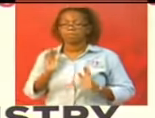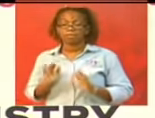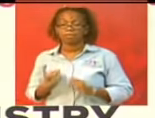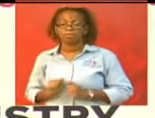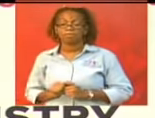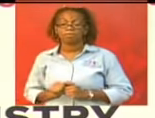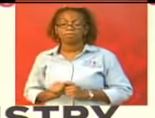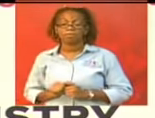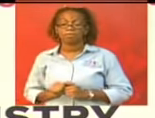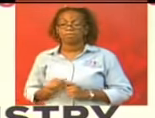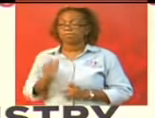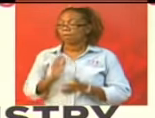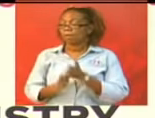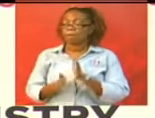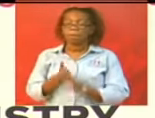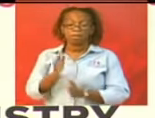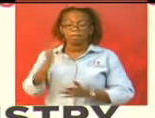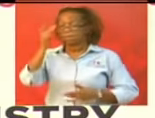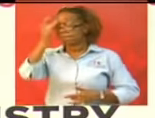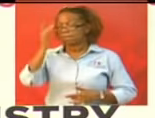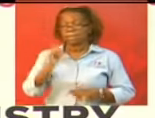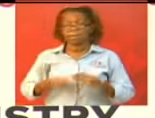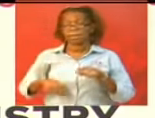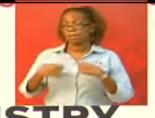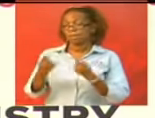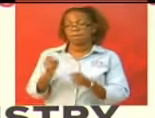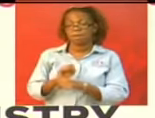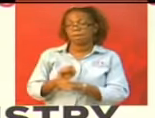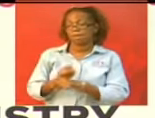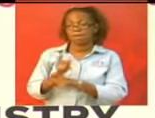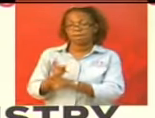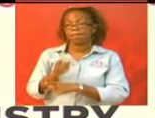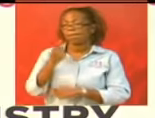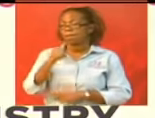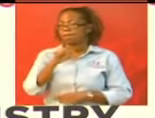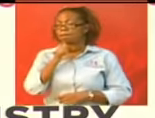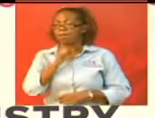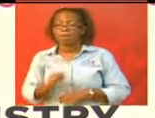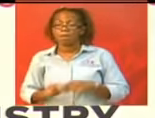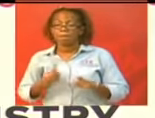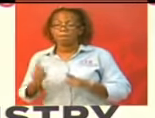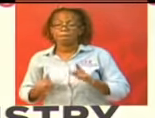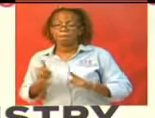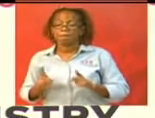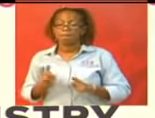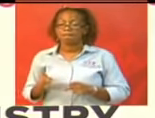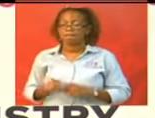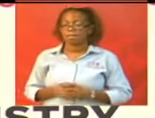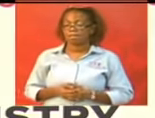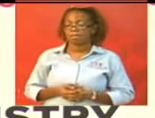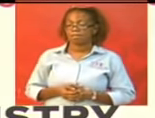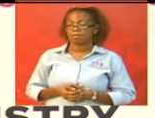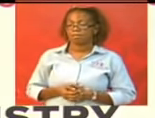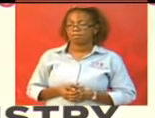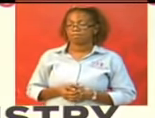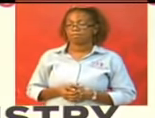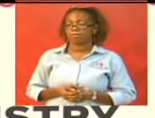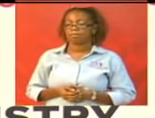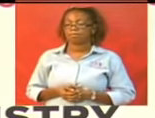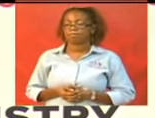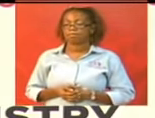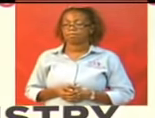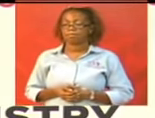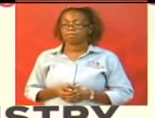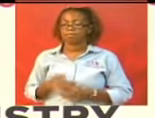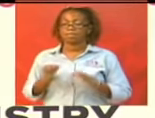no longer allowed to care for those individuals, generally in the first instance, unless a significant proportion of those people are already